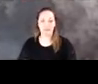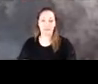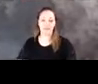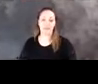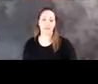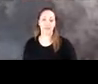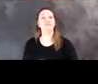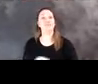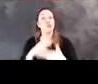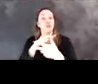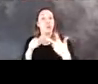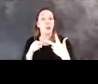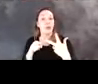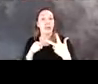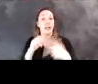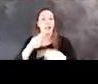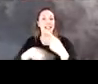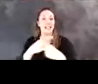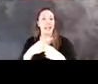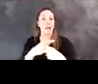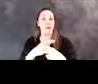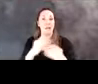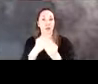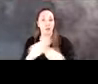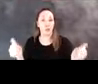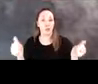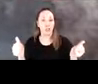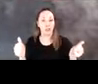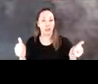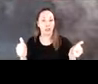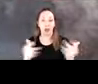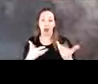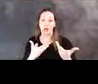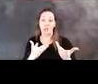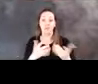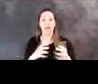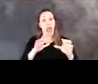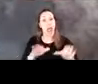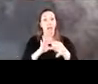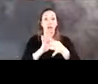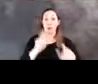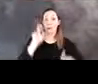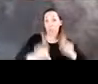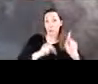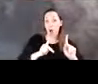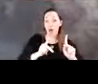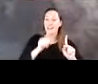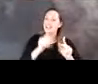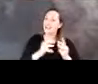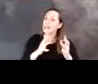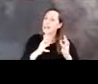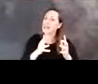So there are three main types of solutions, action through individuals, which honestly has the least impact, but in